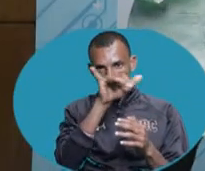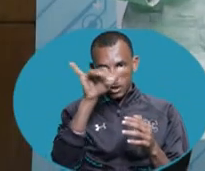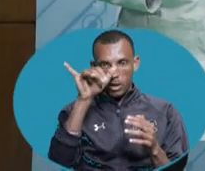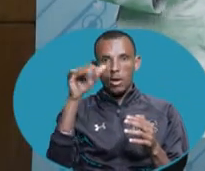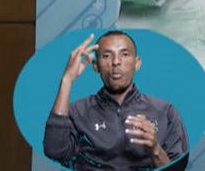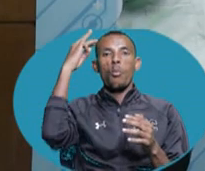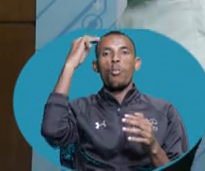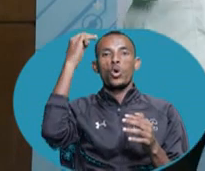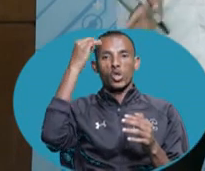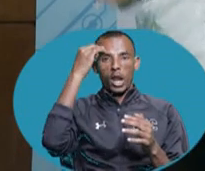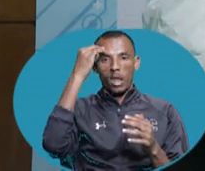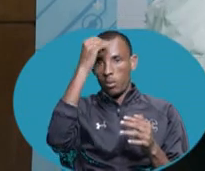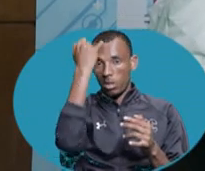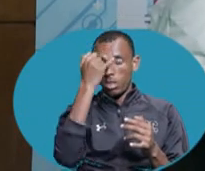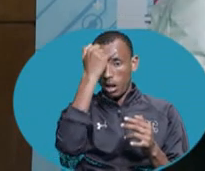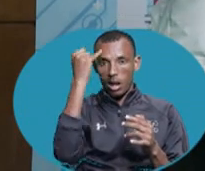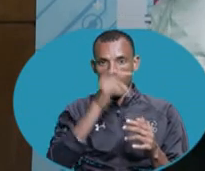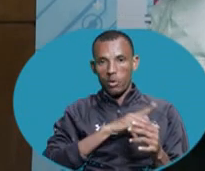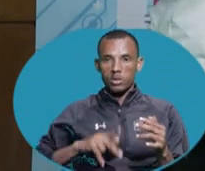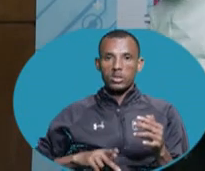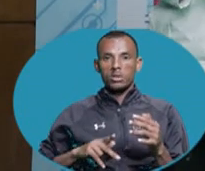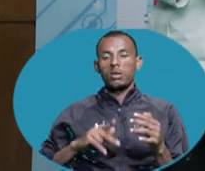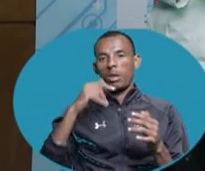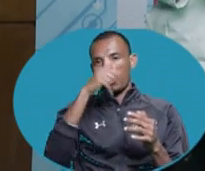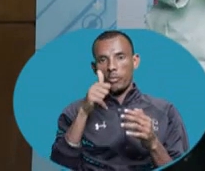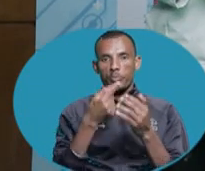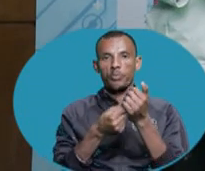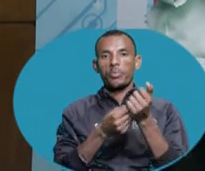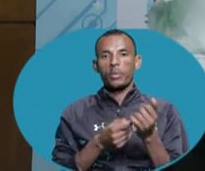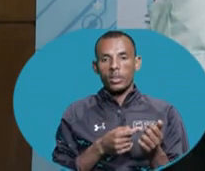Benito Mussolini involved on the side of Hitler.